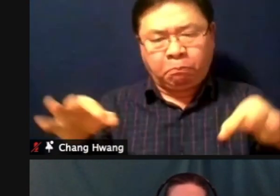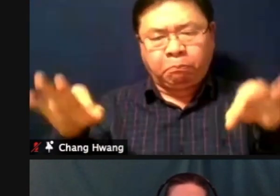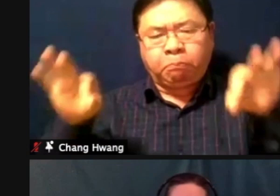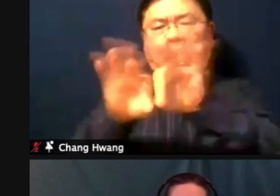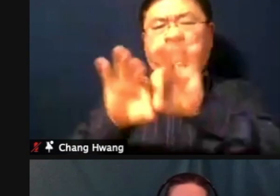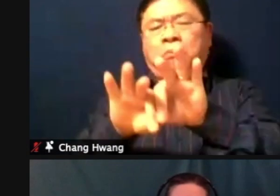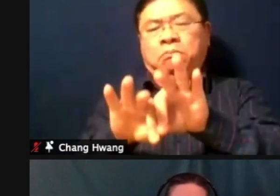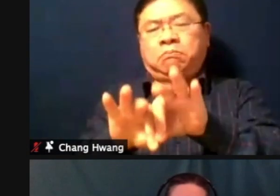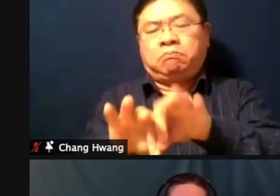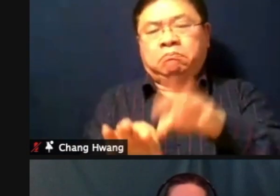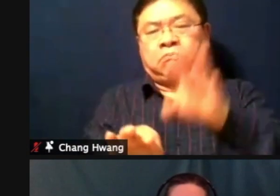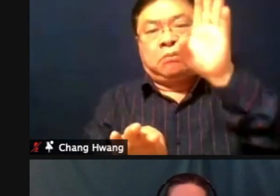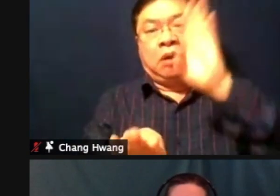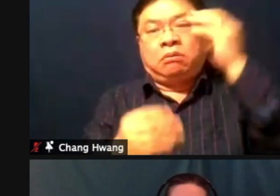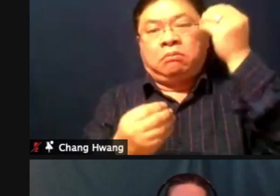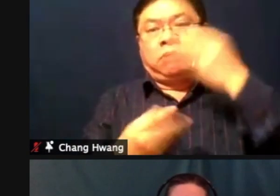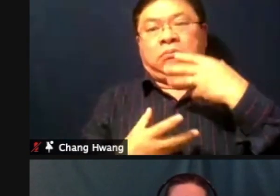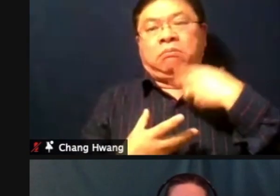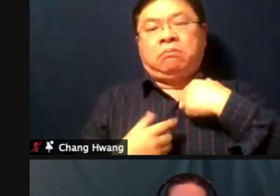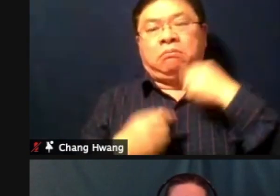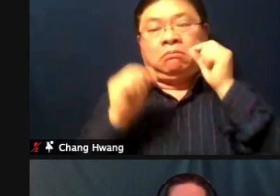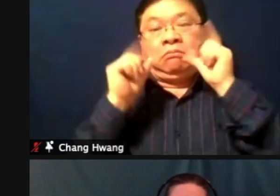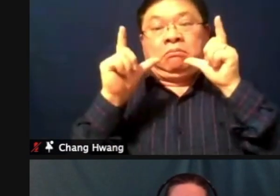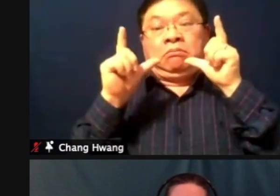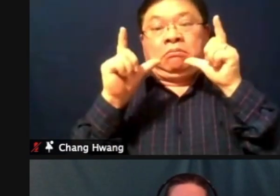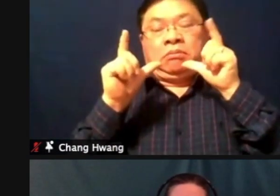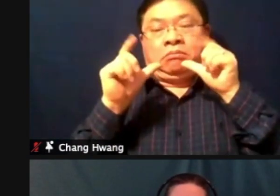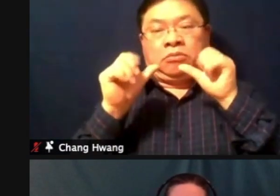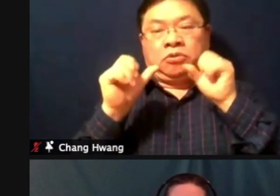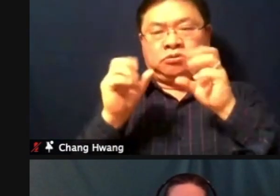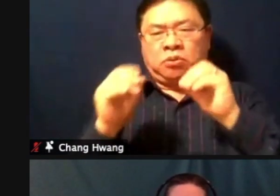in the information that's around us. So our eyes are very important to us.